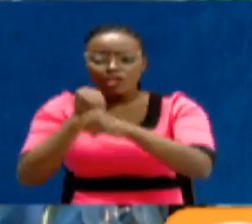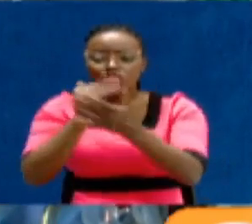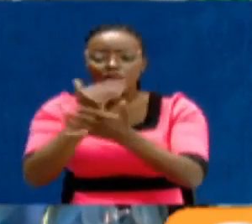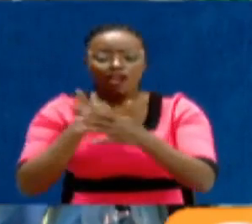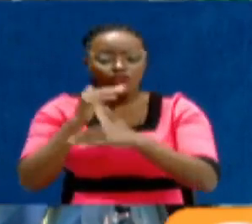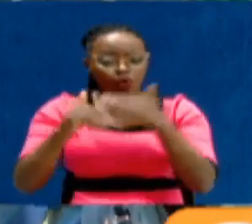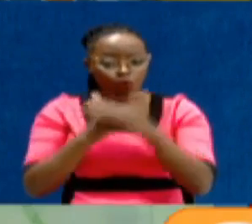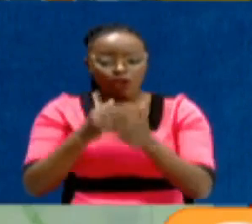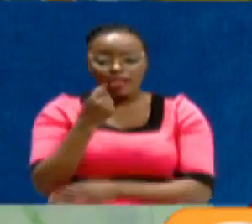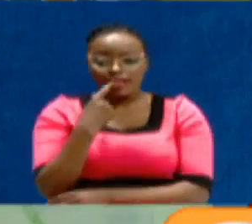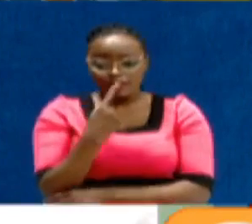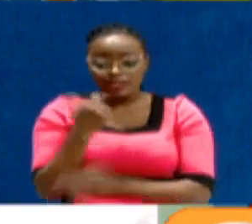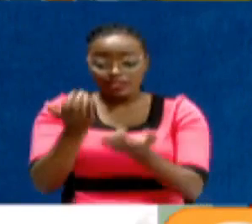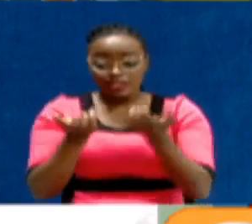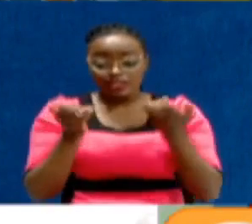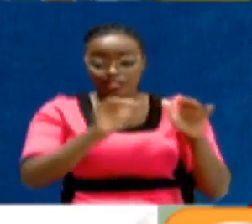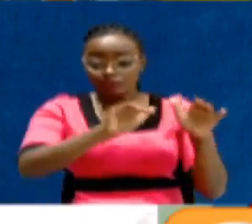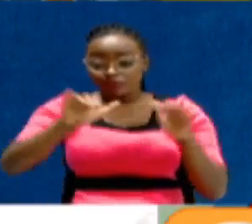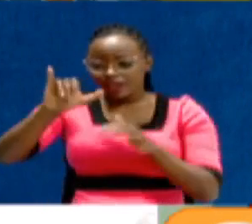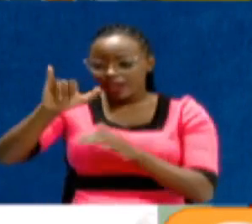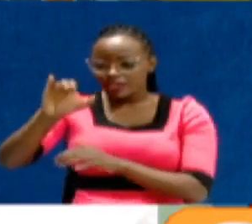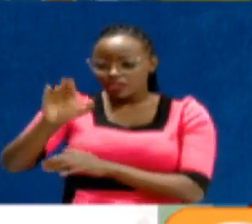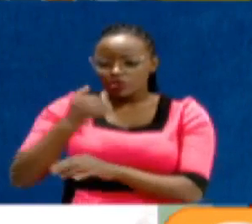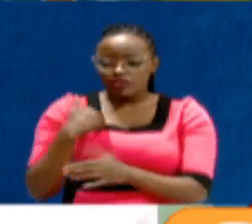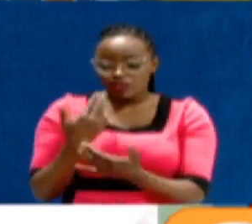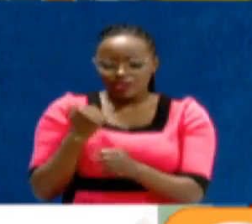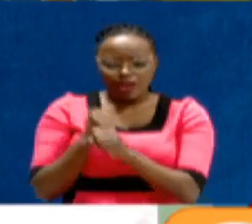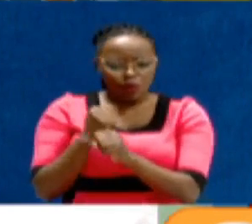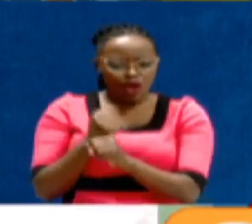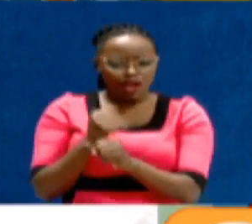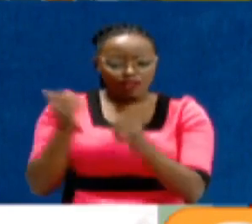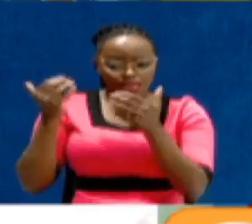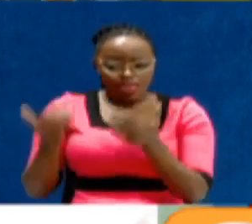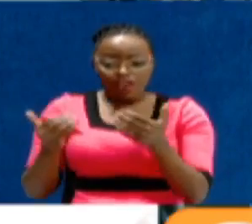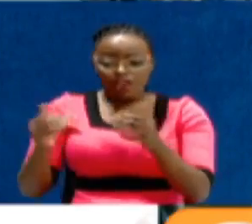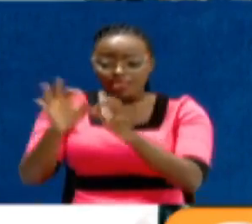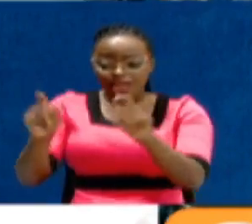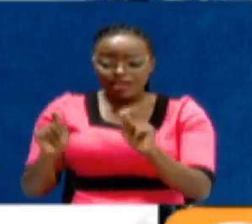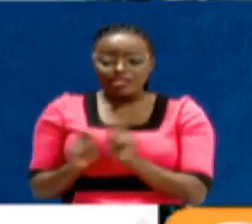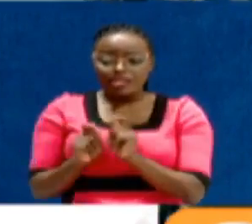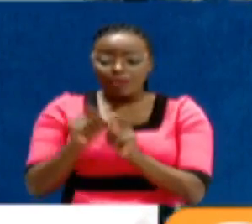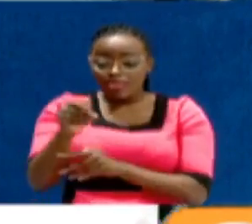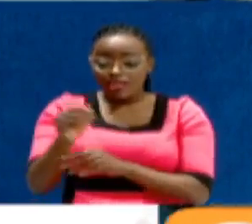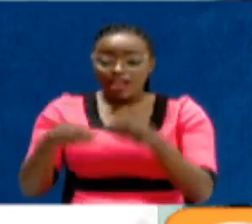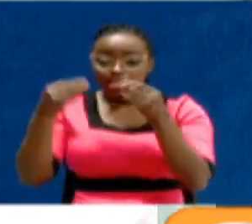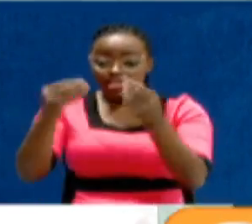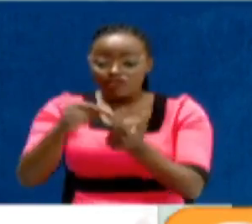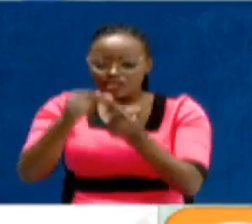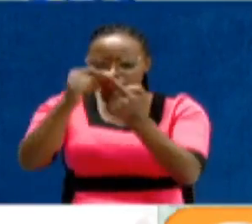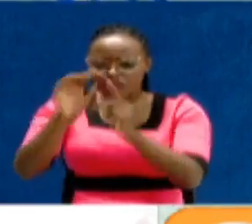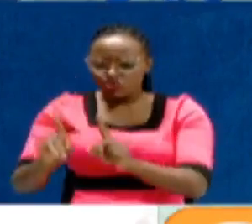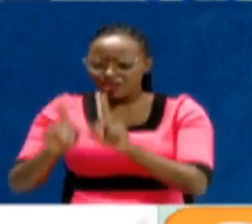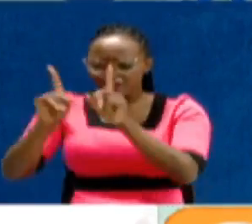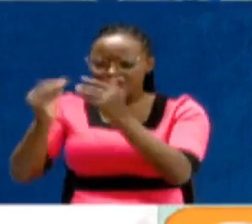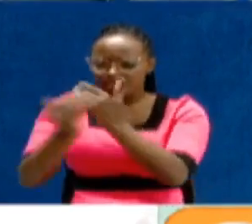the resuscitation drugs. The ICU is labor intensive. The multifaceted team here gives special dedicated